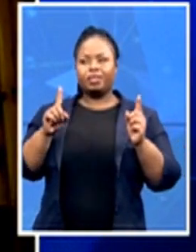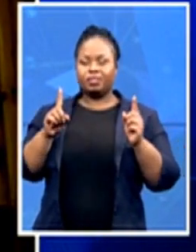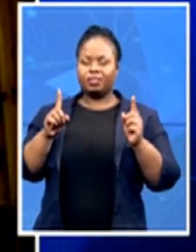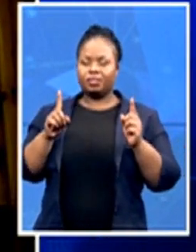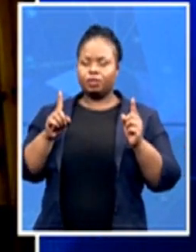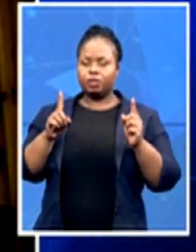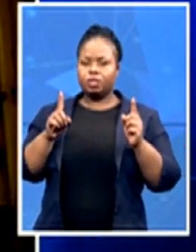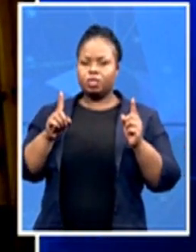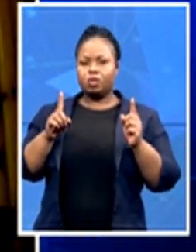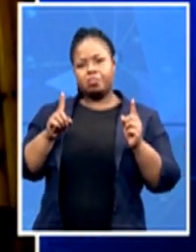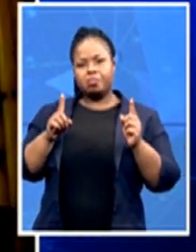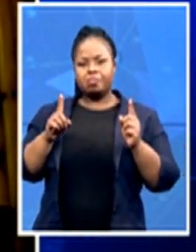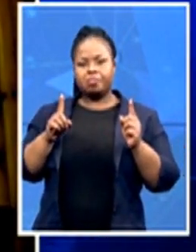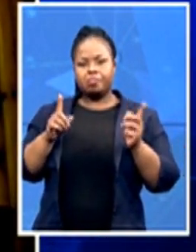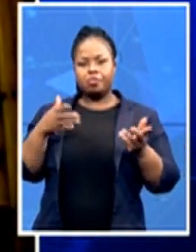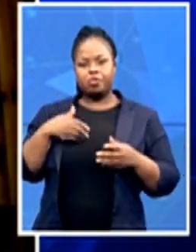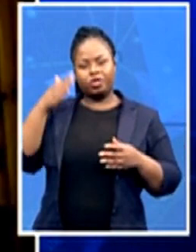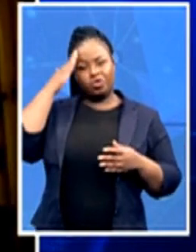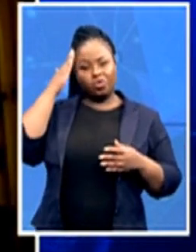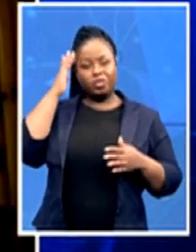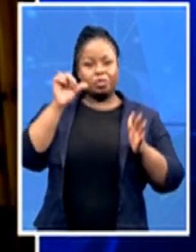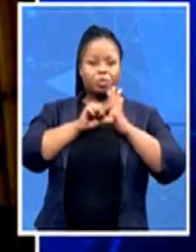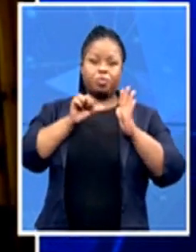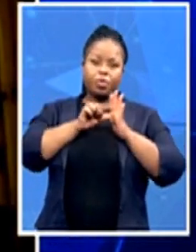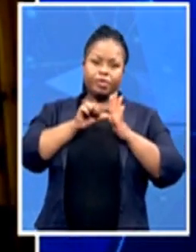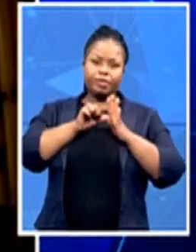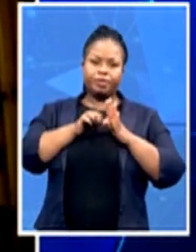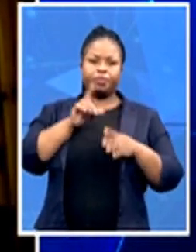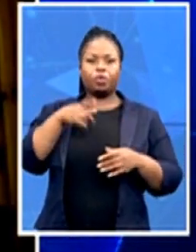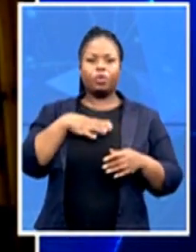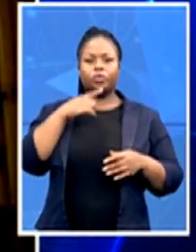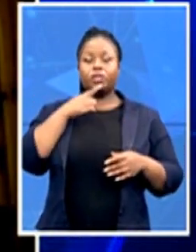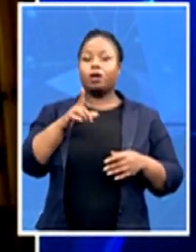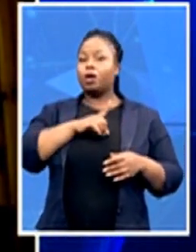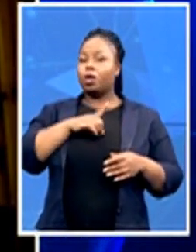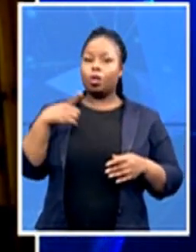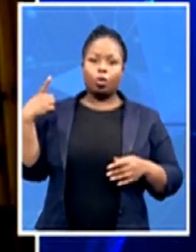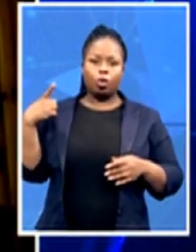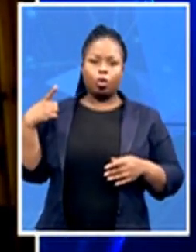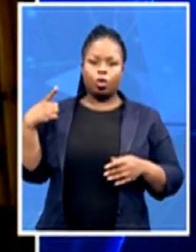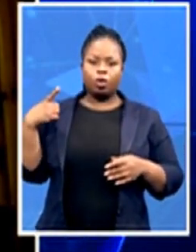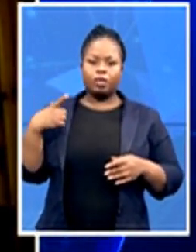it's always necessary that I must mention how neglected the Marikana victims are, the injured and